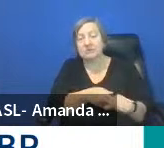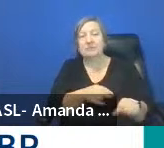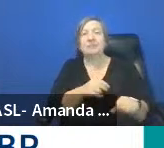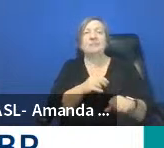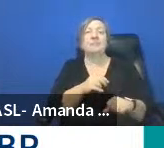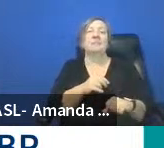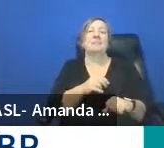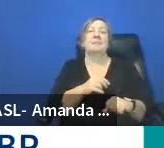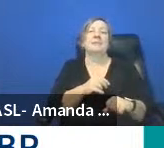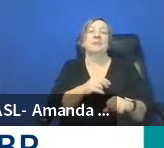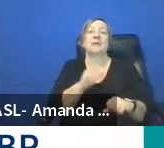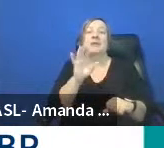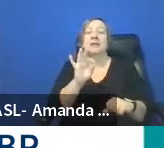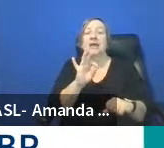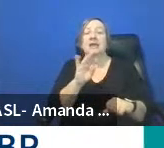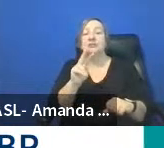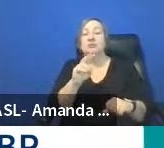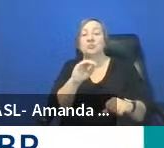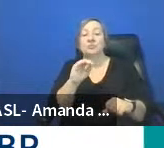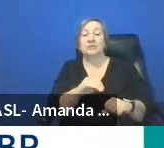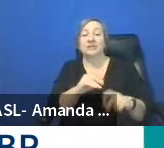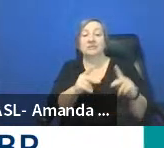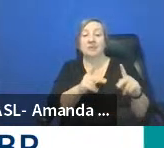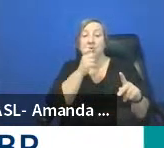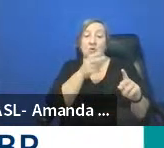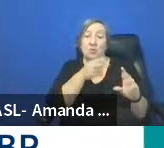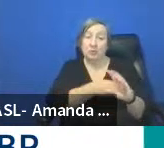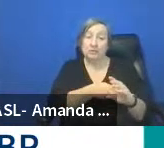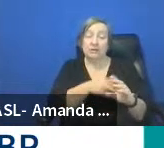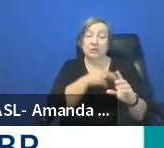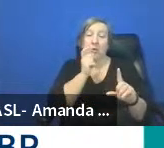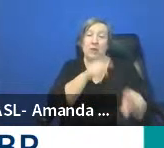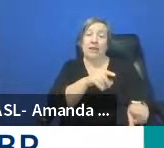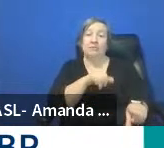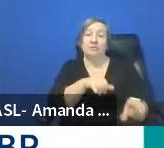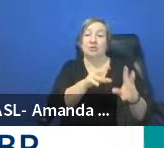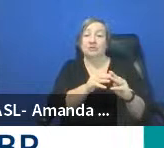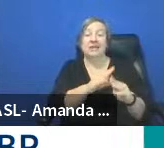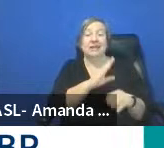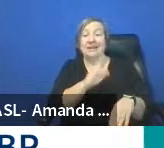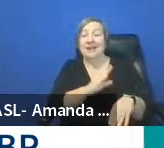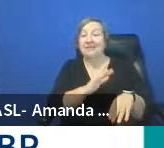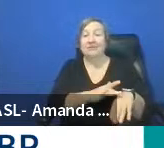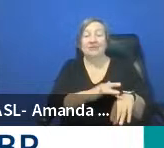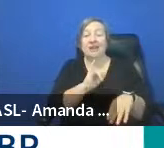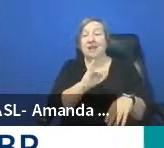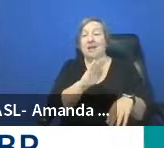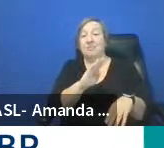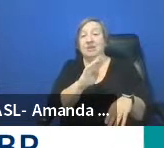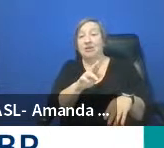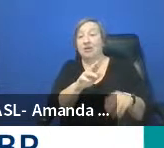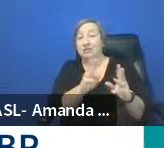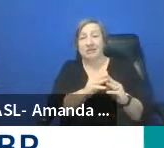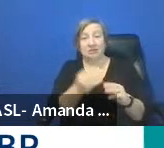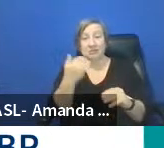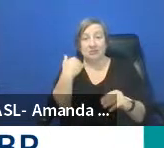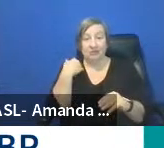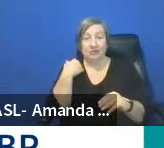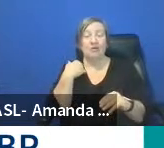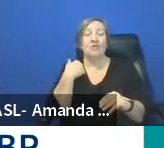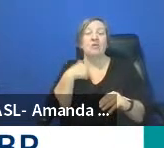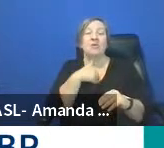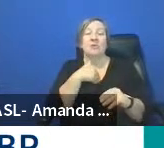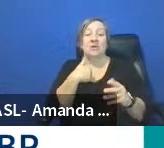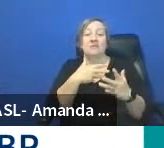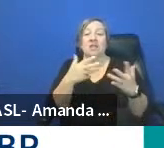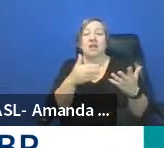because 92% of the participants who came to those sessions had not been to an IBR session before. And so we had a lot